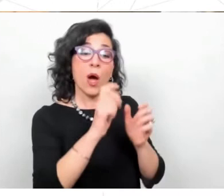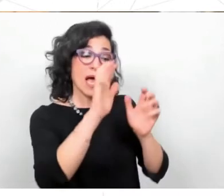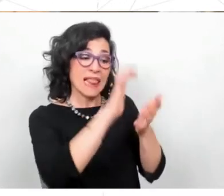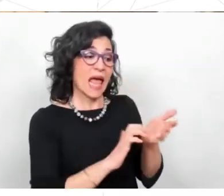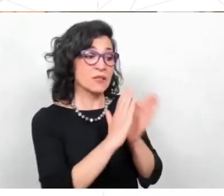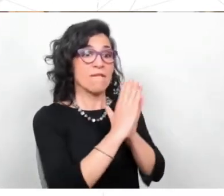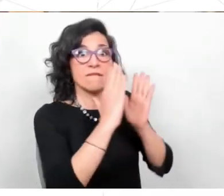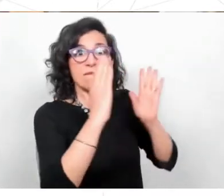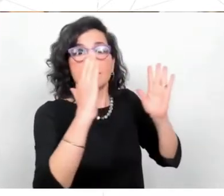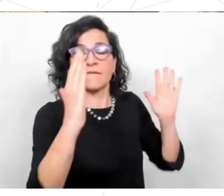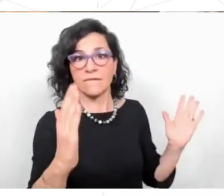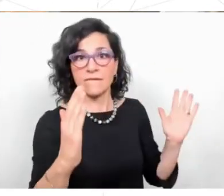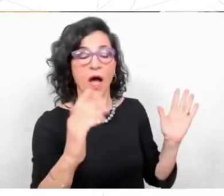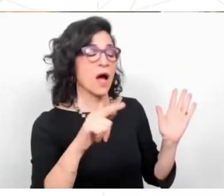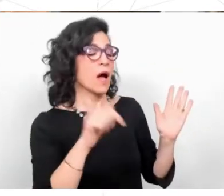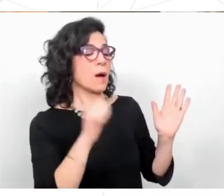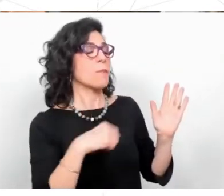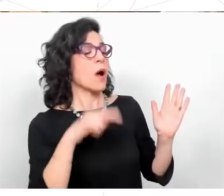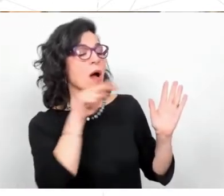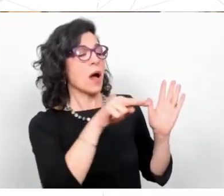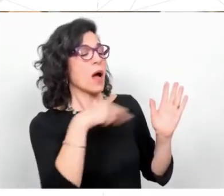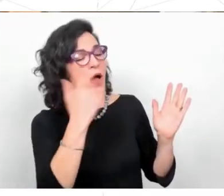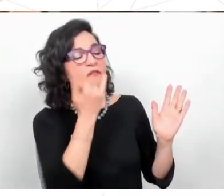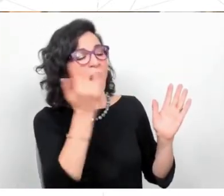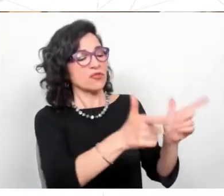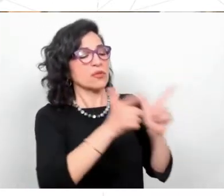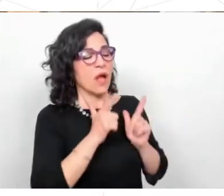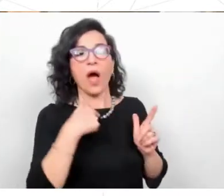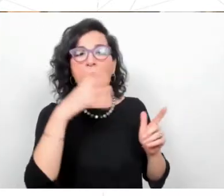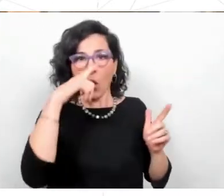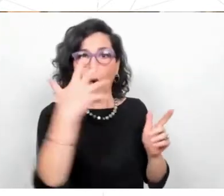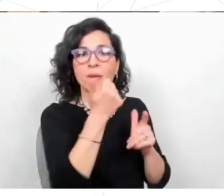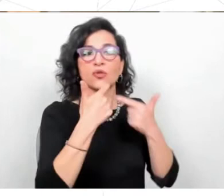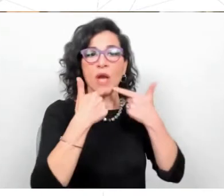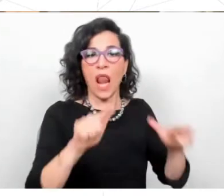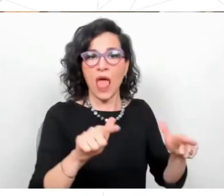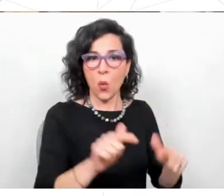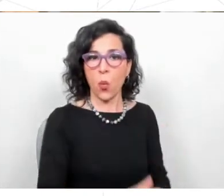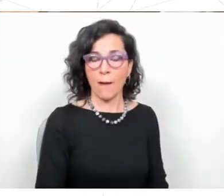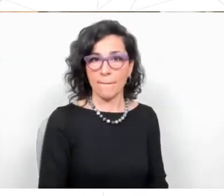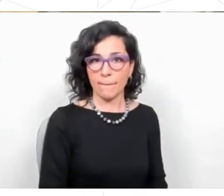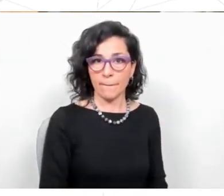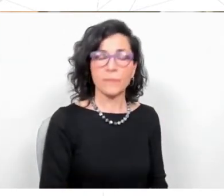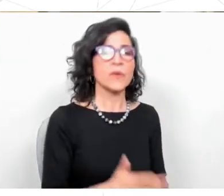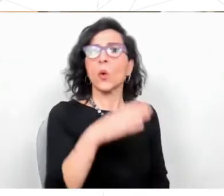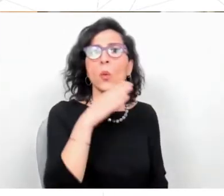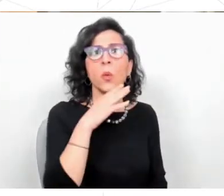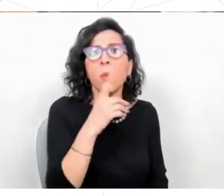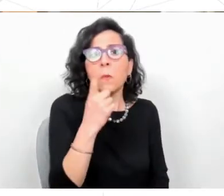large, whichever helps our understanding of the language best. I'm actually going to reduce it just a